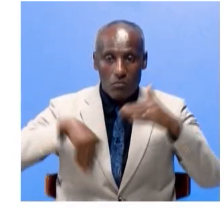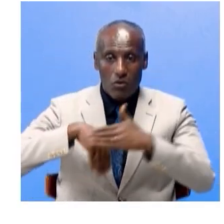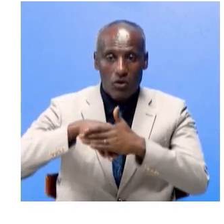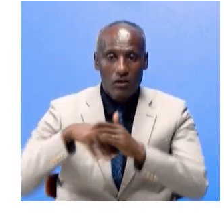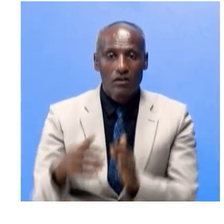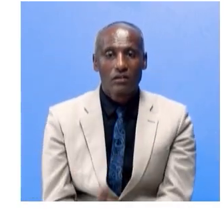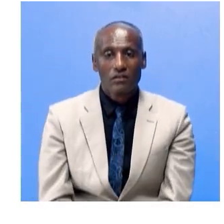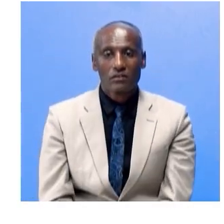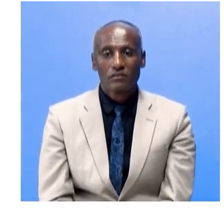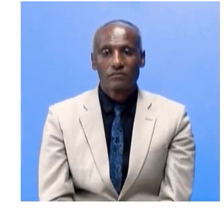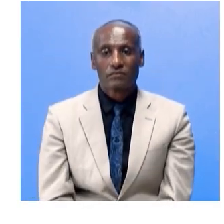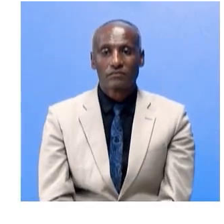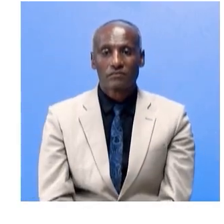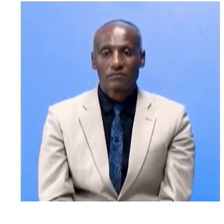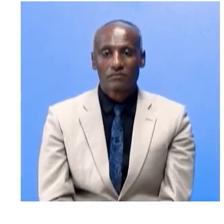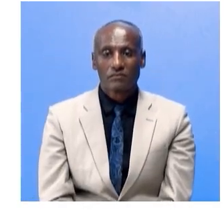Volleyball.